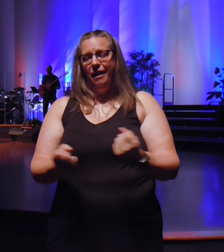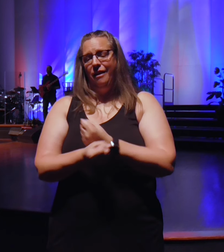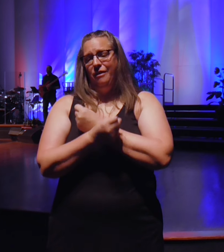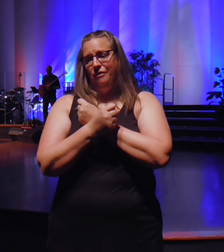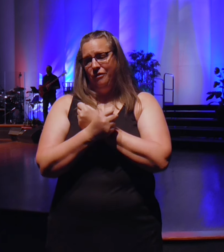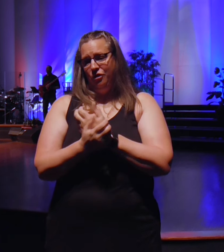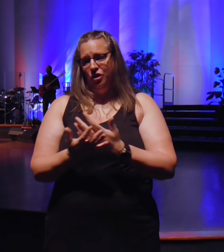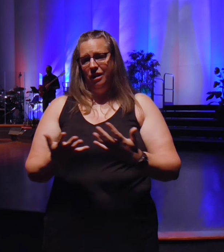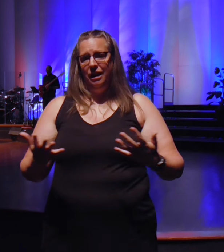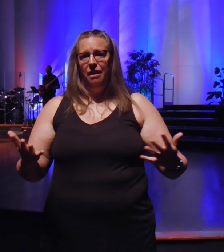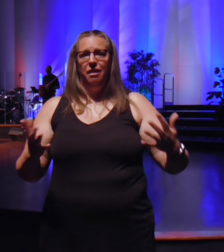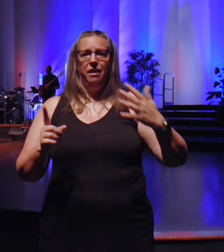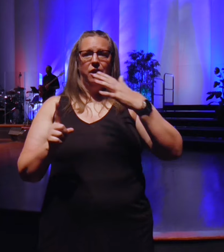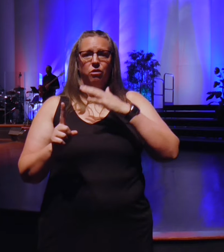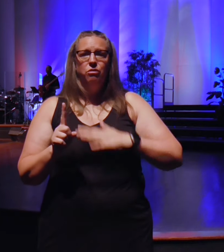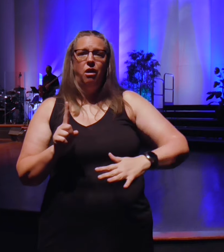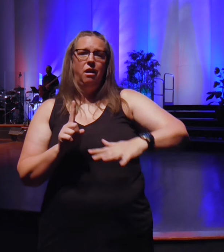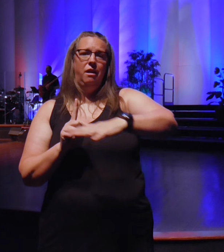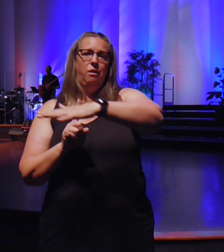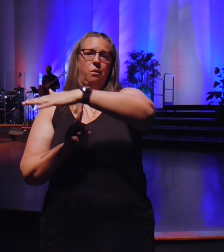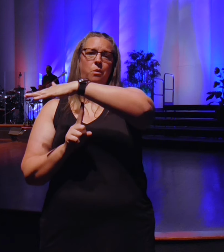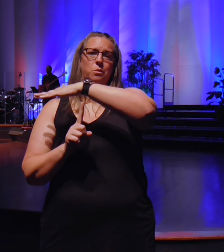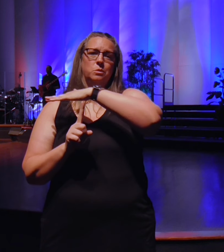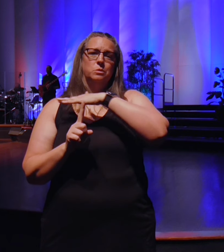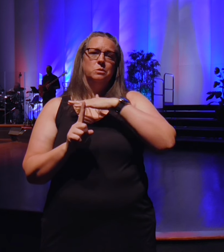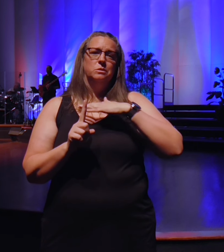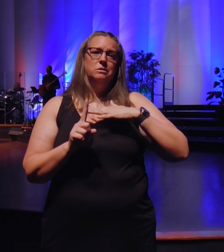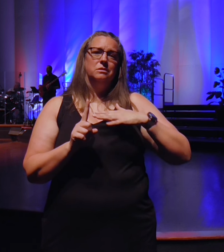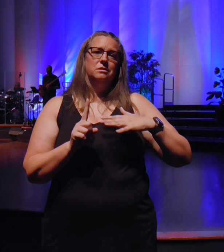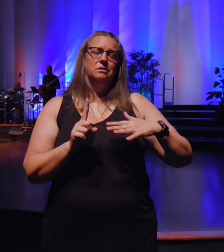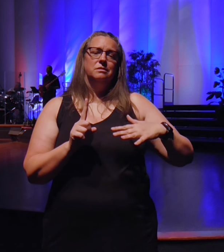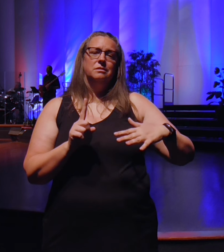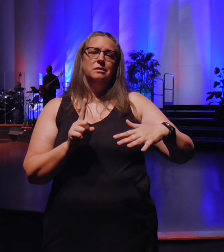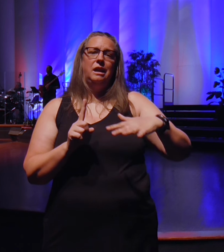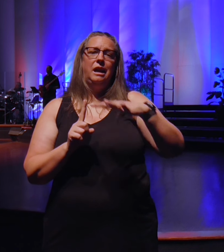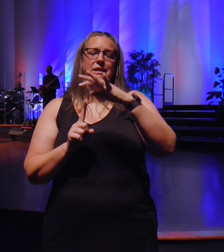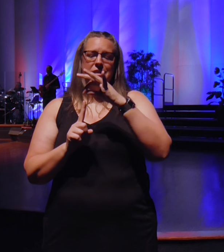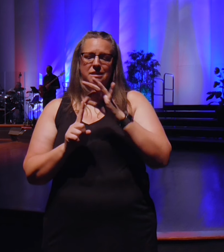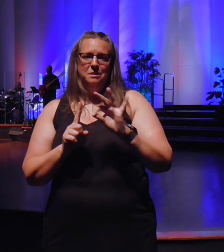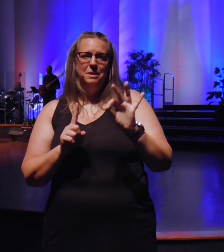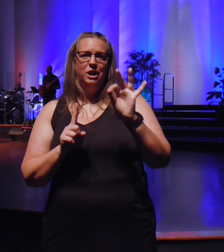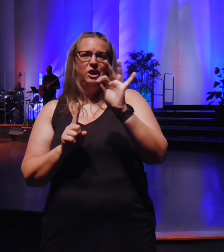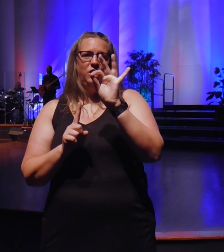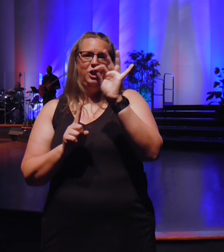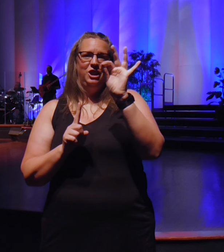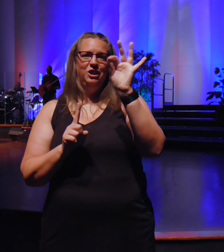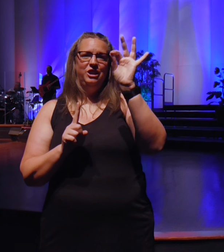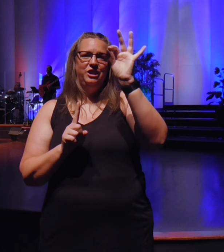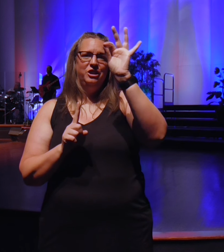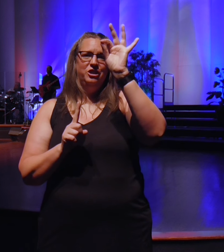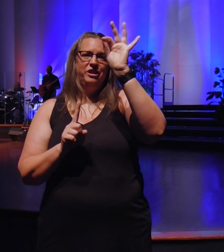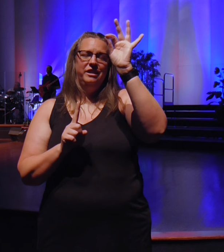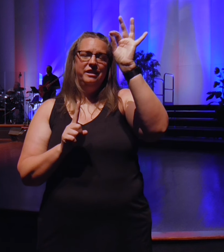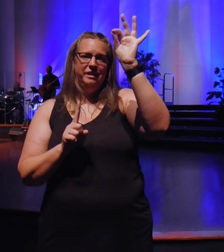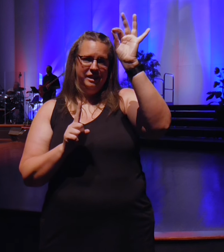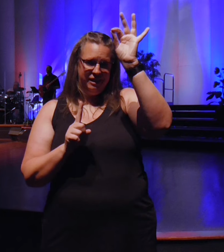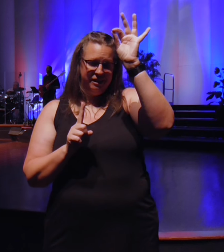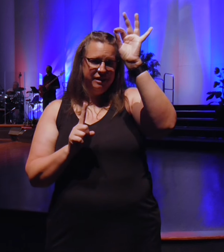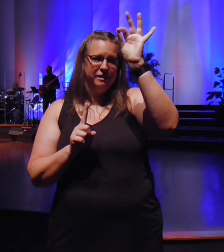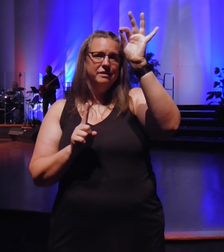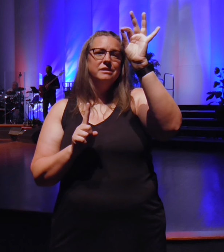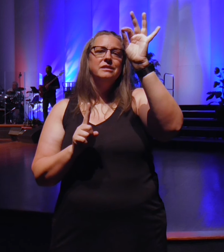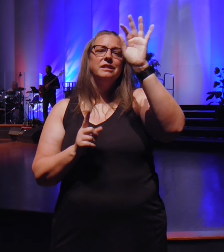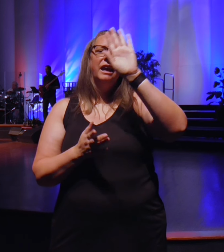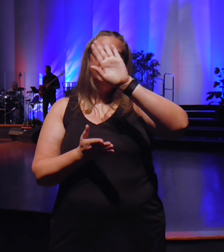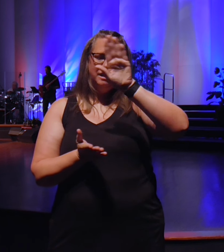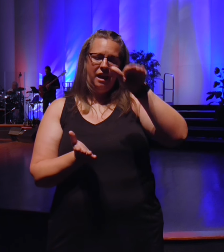Everything revolves around you. Spirit, you at